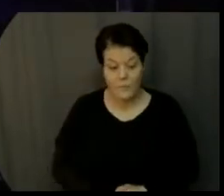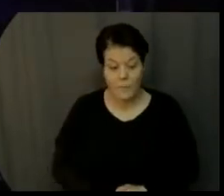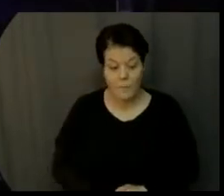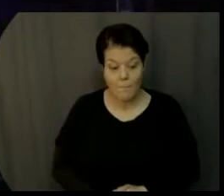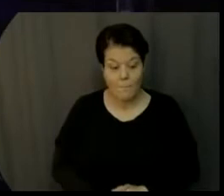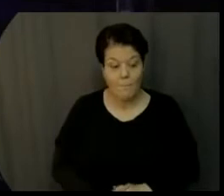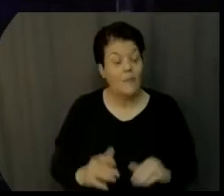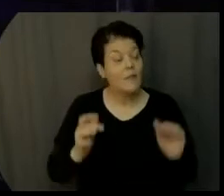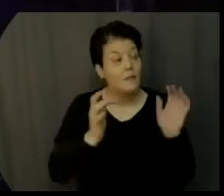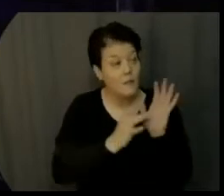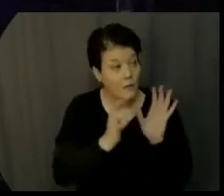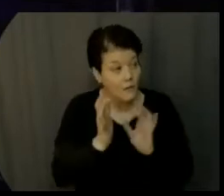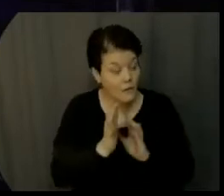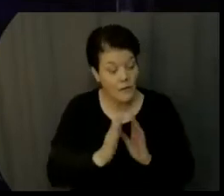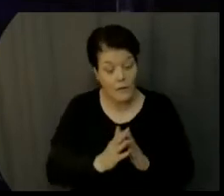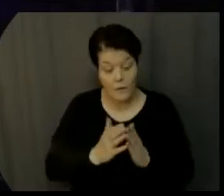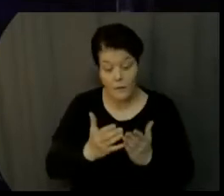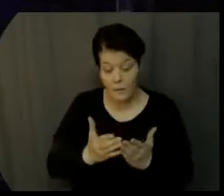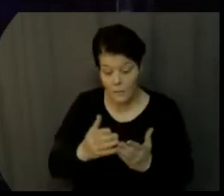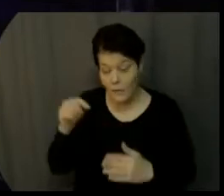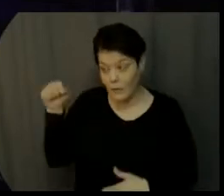to the Scriptures.